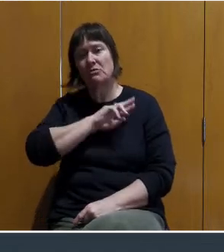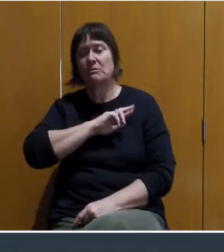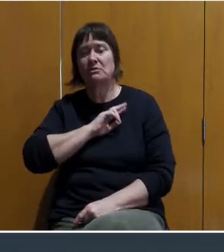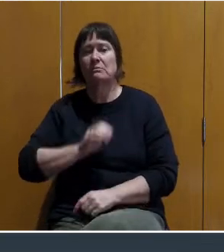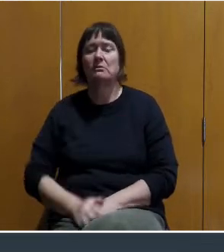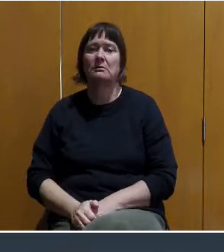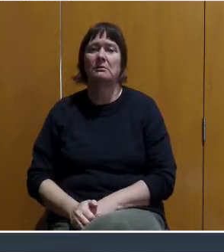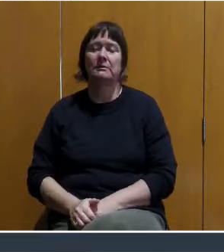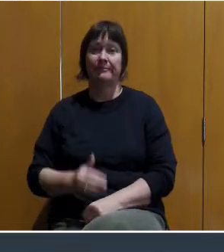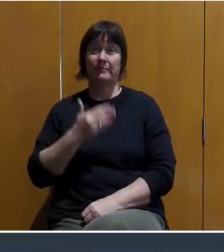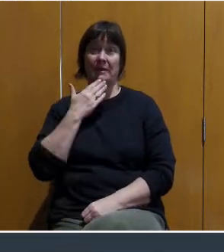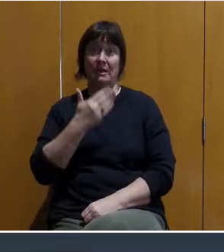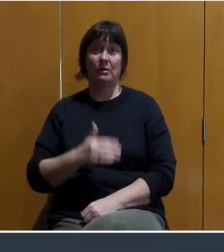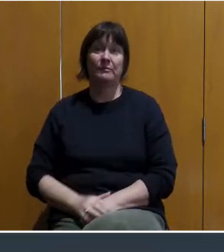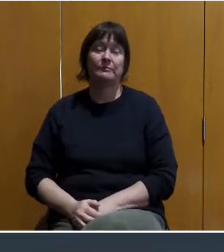Thank you. Thank you, Christine.